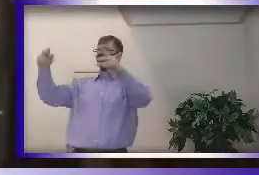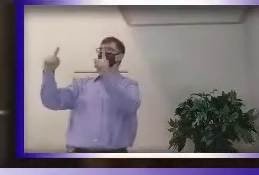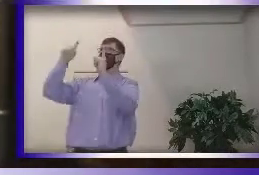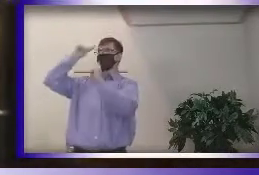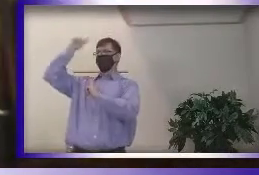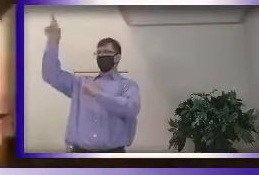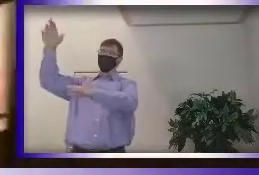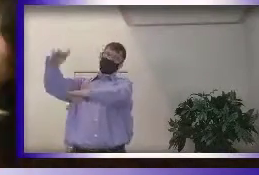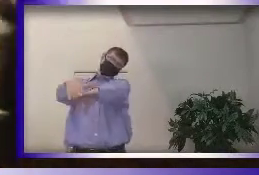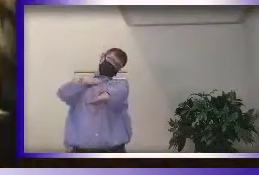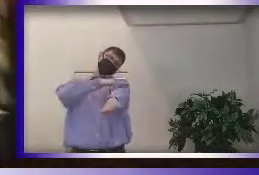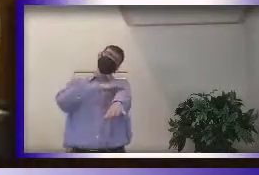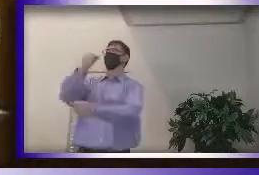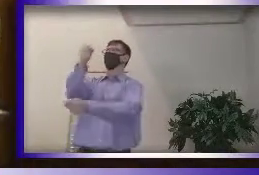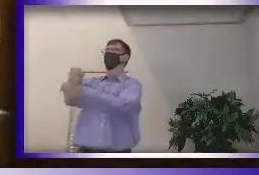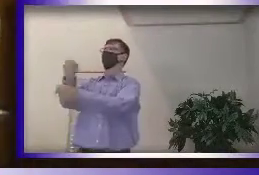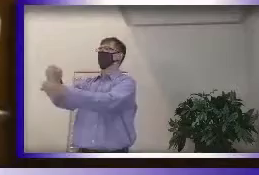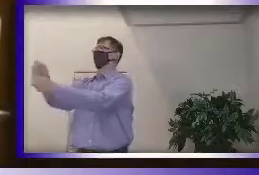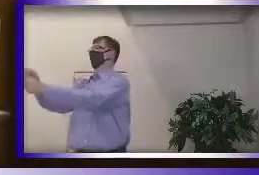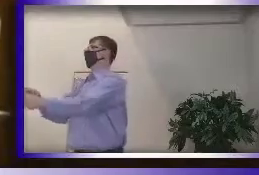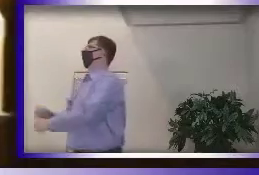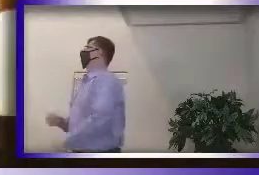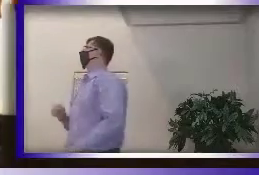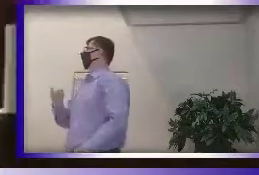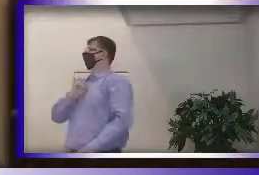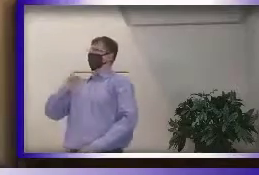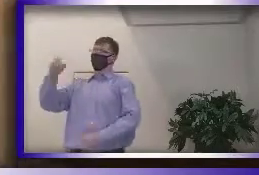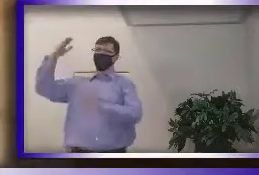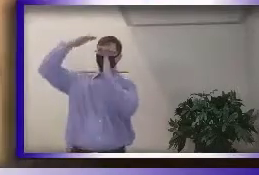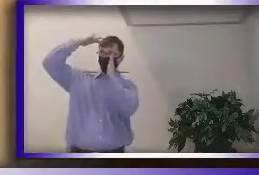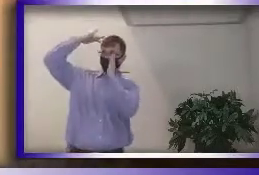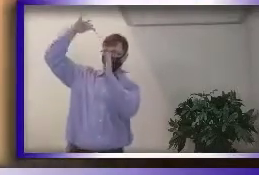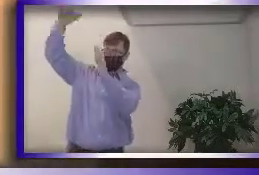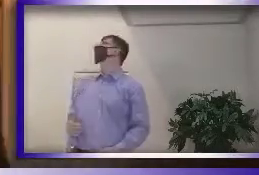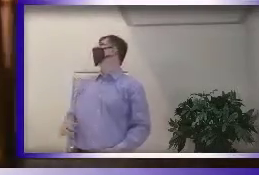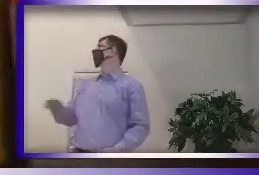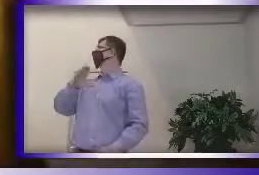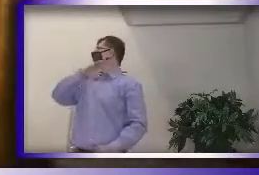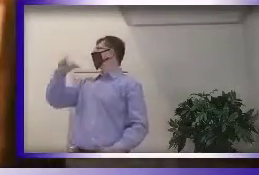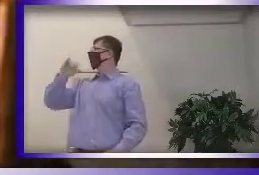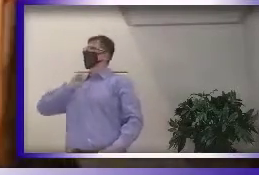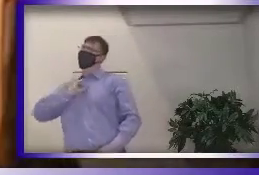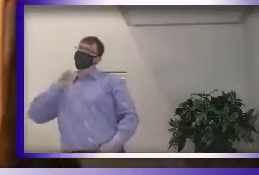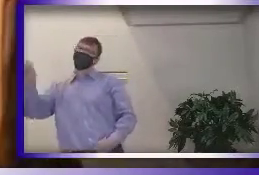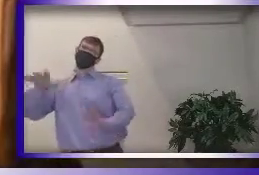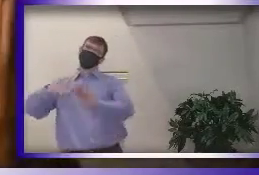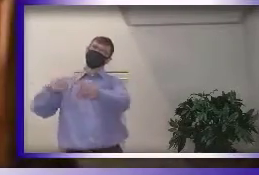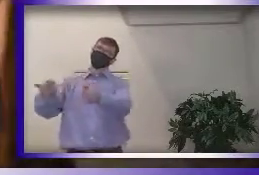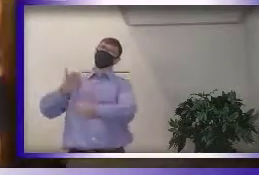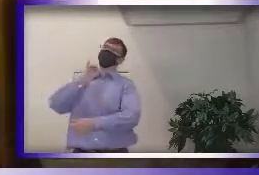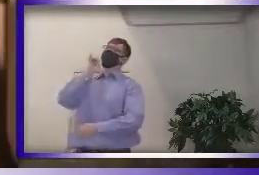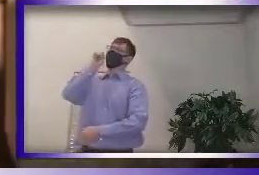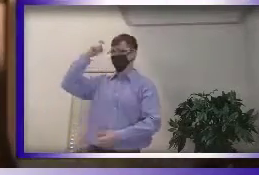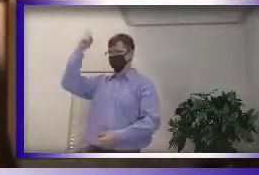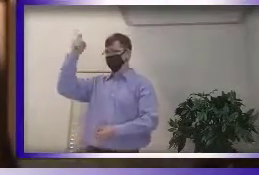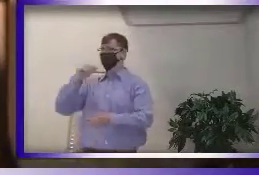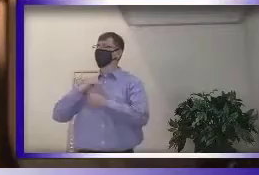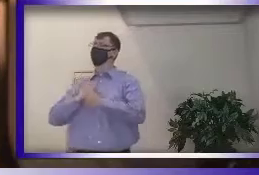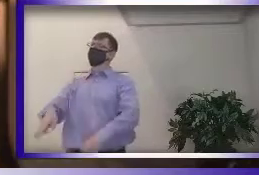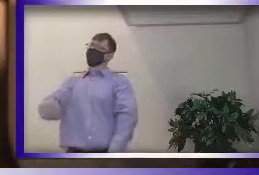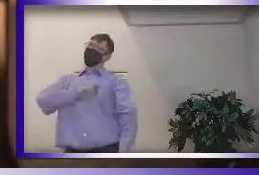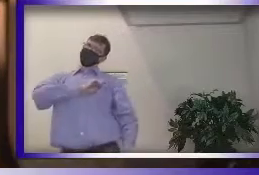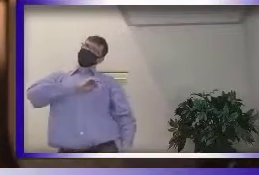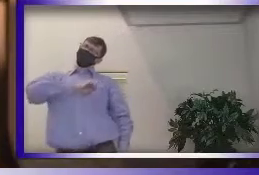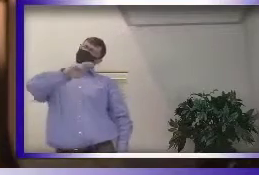suggest to you that we honor those who came before us, our grandparents, our great-grandparents. We